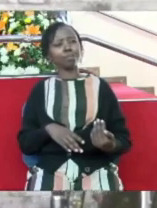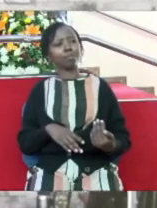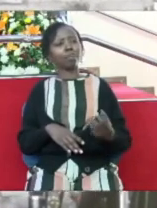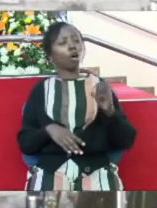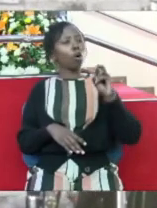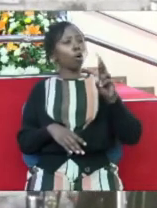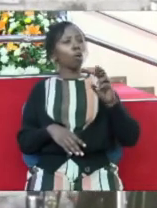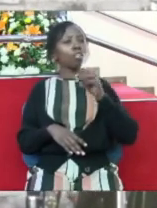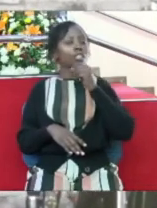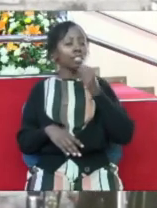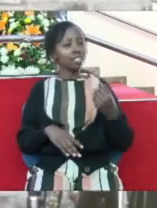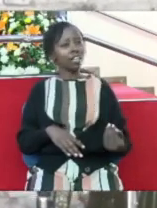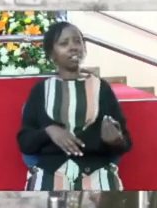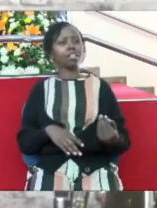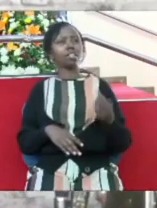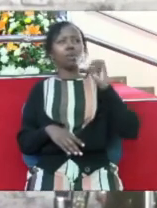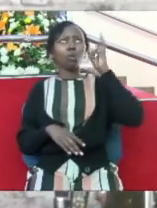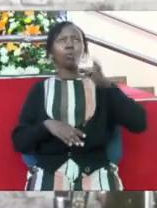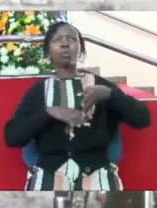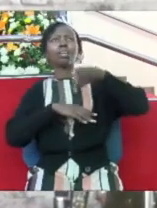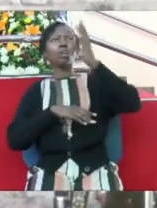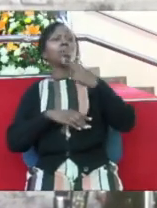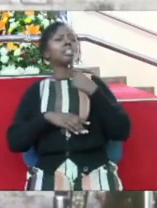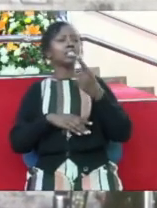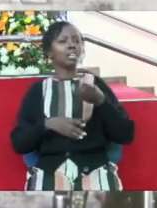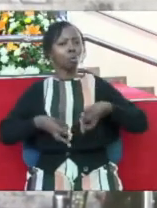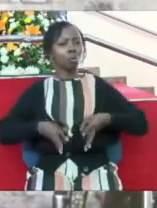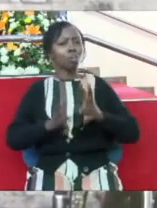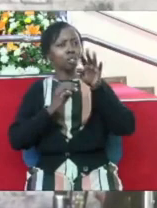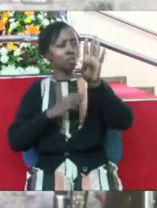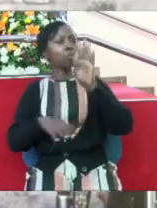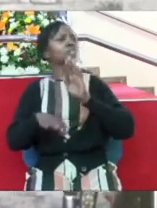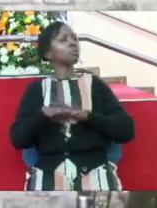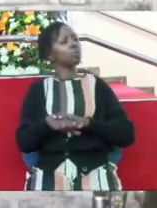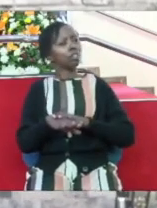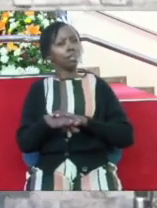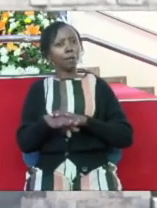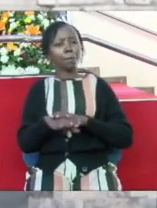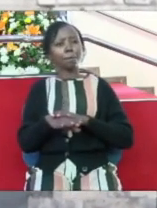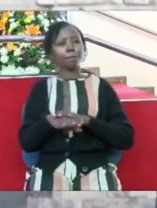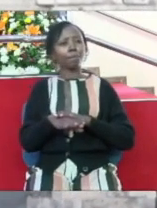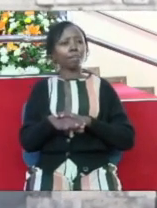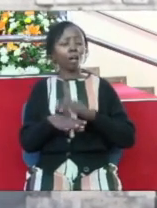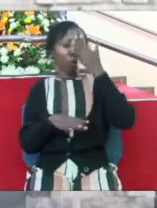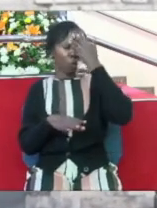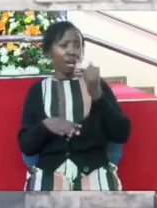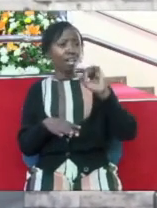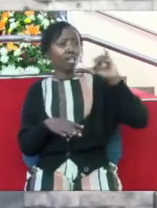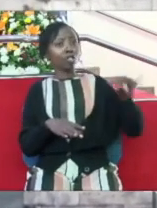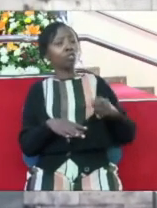John ama binti yangu Anne? Would he say that your ways are pleasing to him? Je, atasema njia zako zinampendeza? For Job, kwa